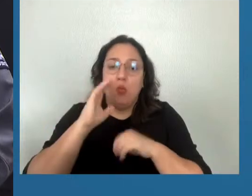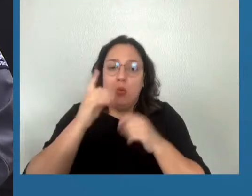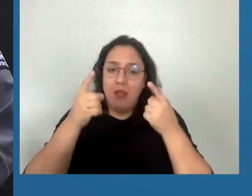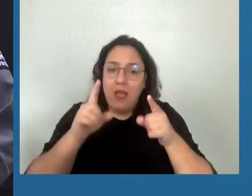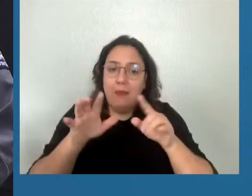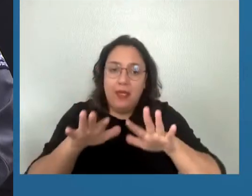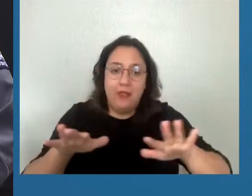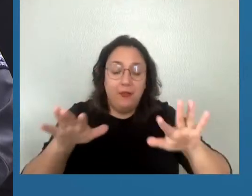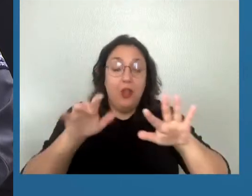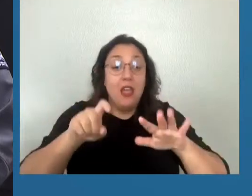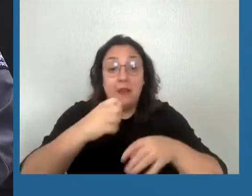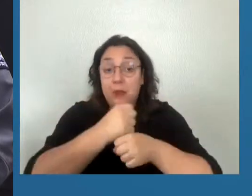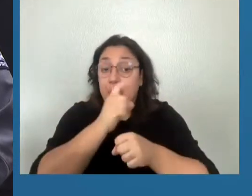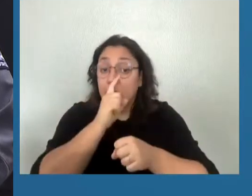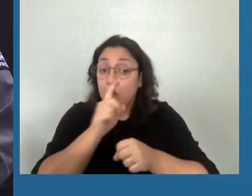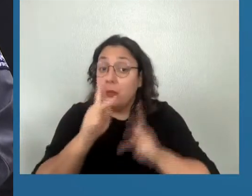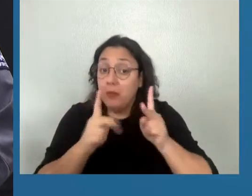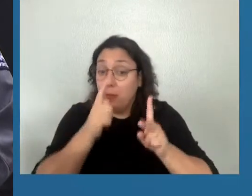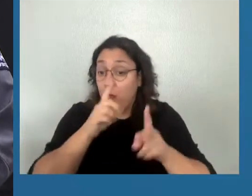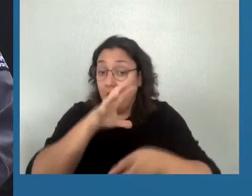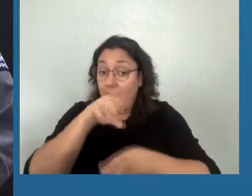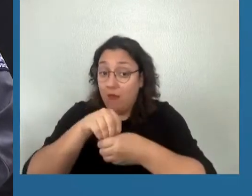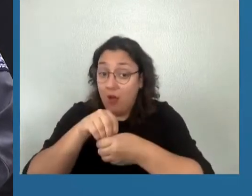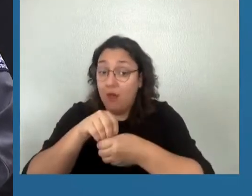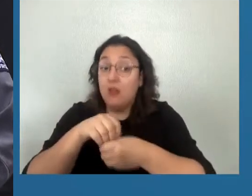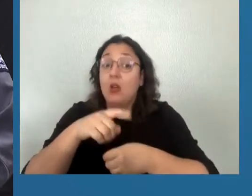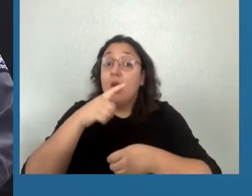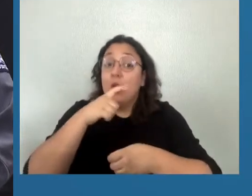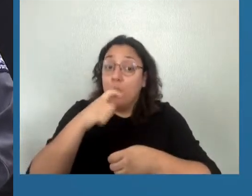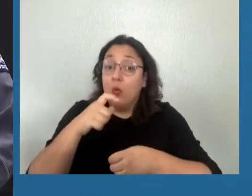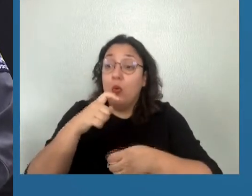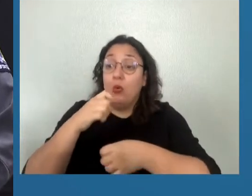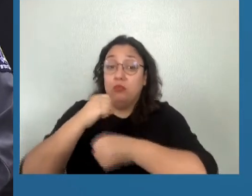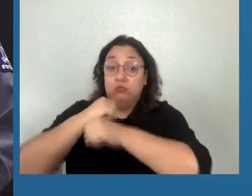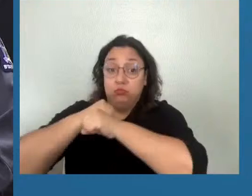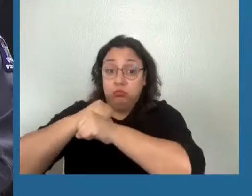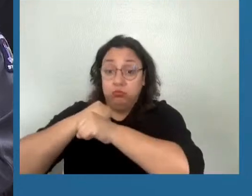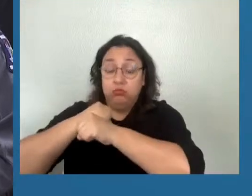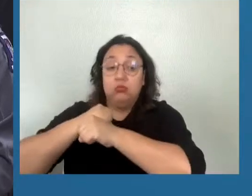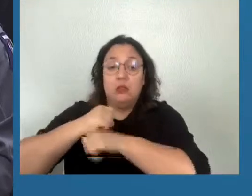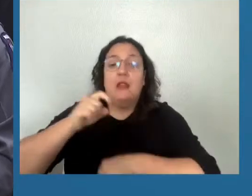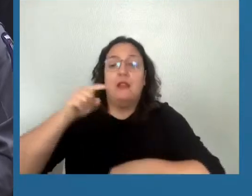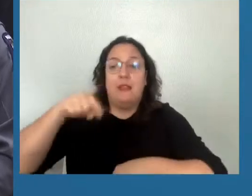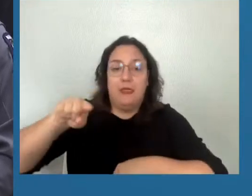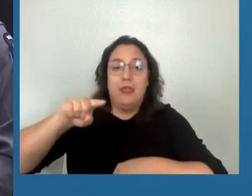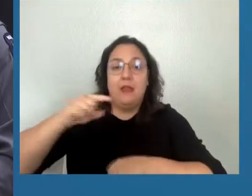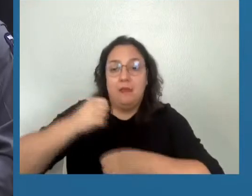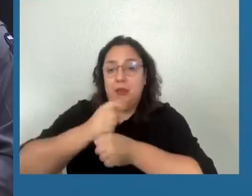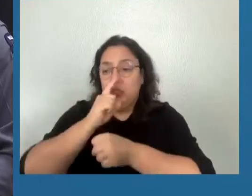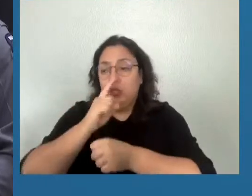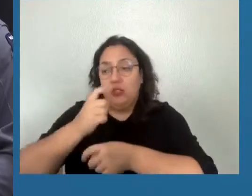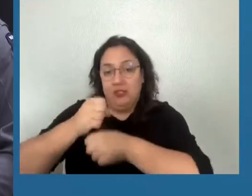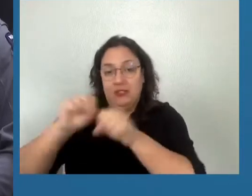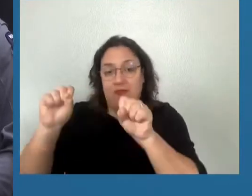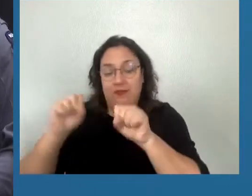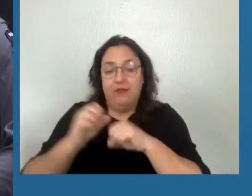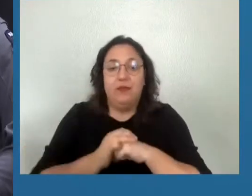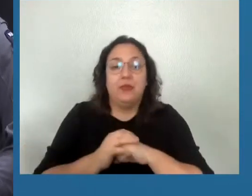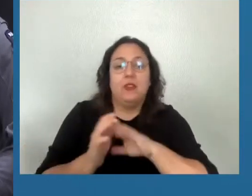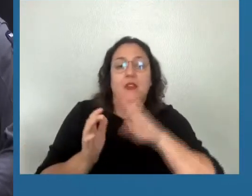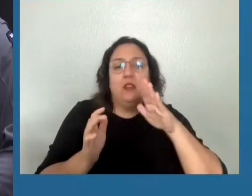all the people who go in there doing their jobs are protected. And Governor, you said you don't know what they want. It's been 9